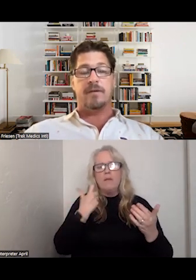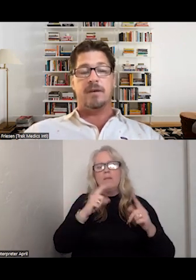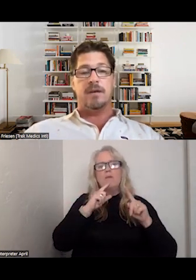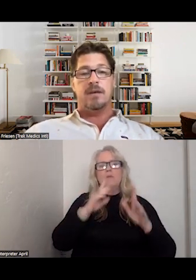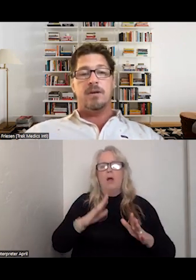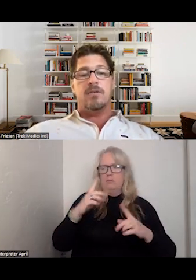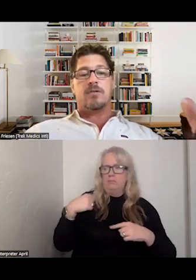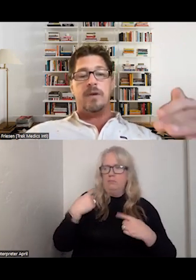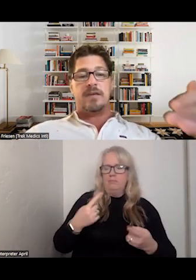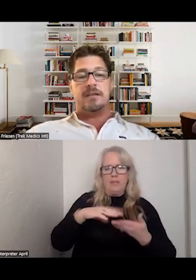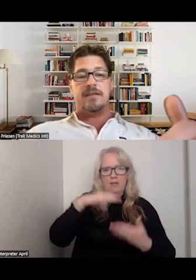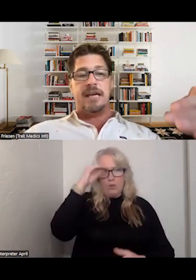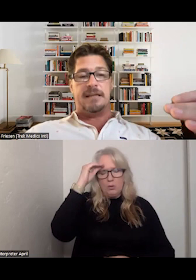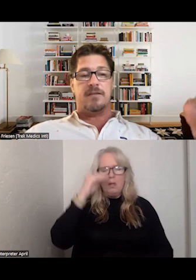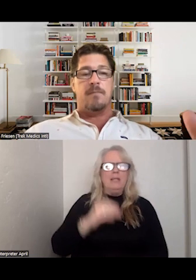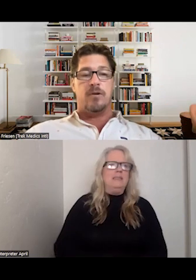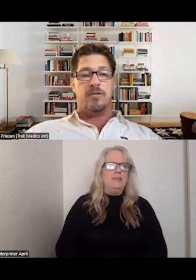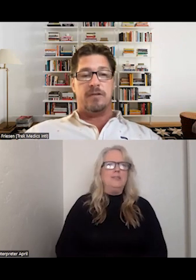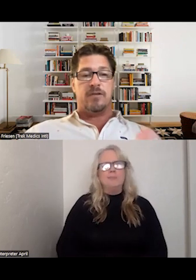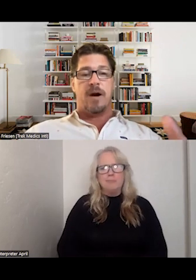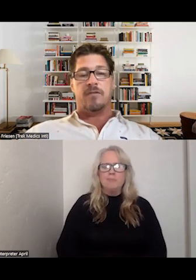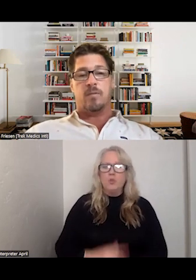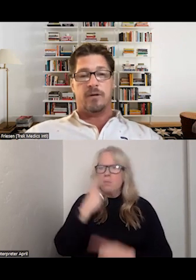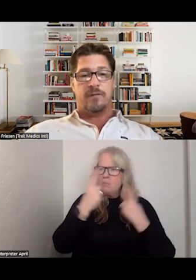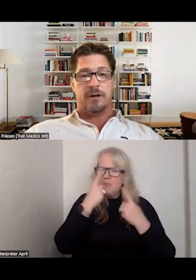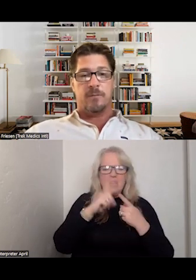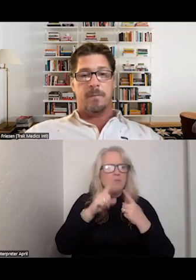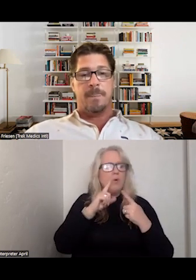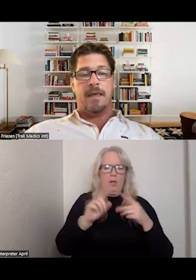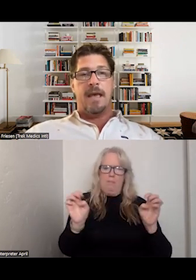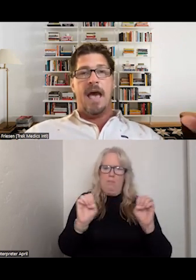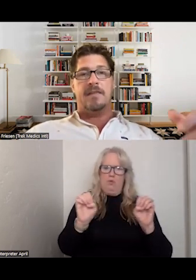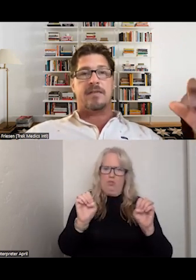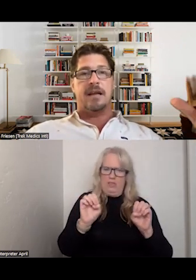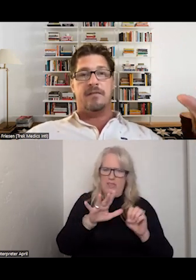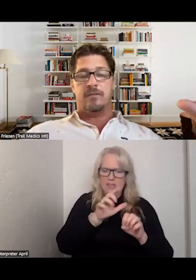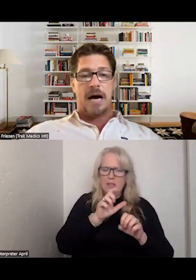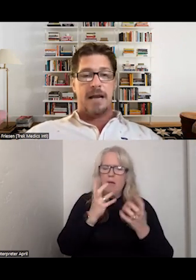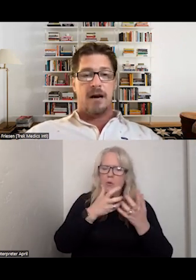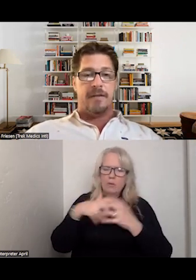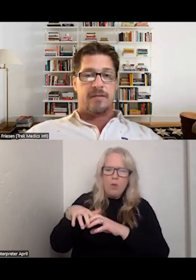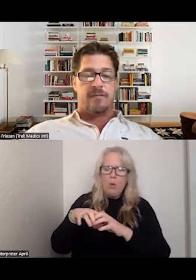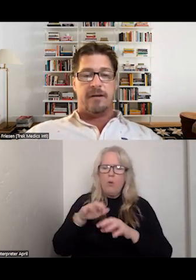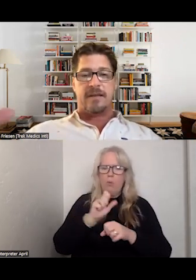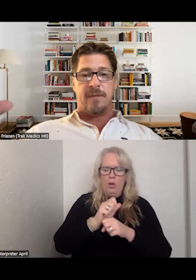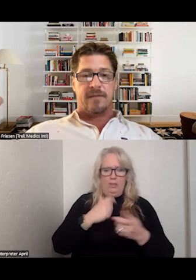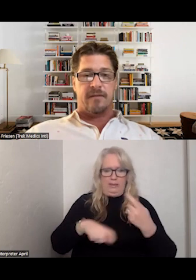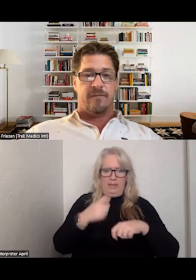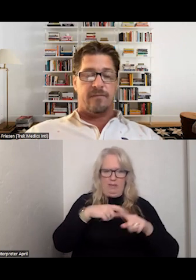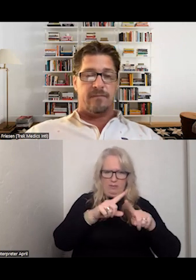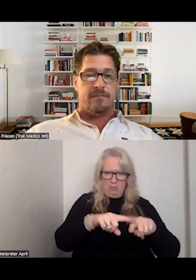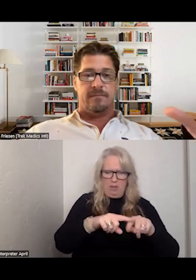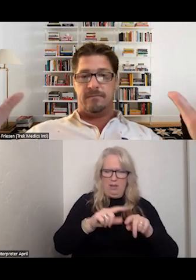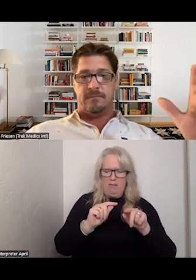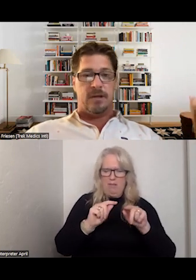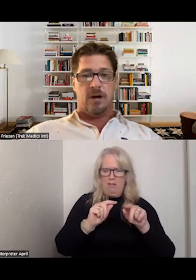have. So we said, let's take this emergency response workflow, and instead of relying on these very expensive,